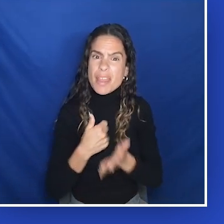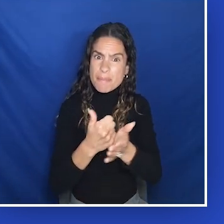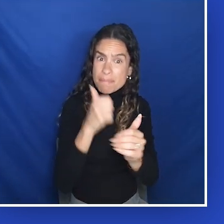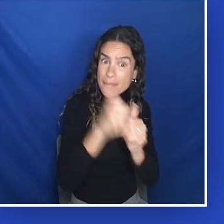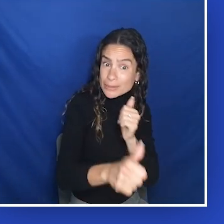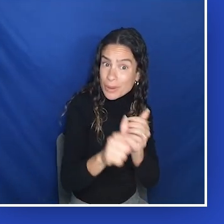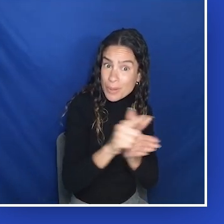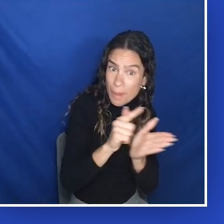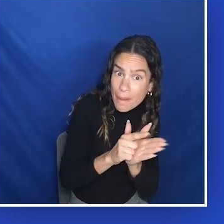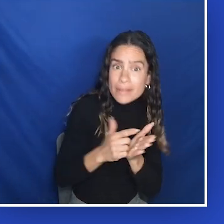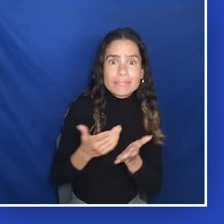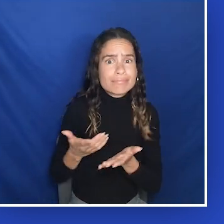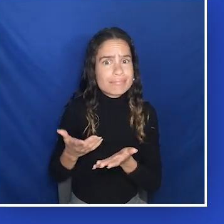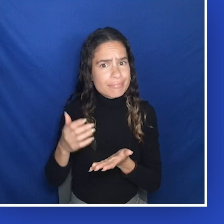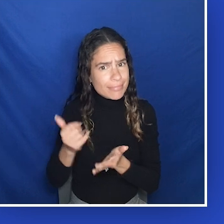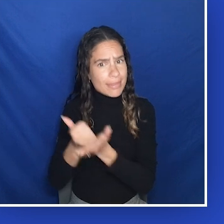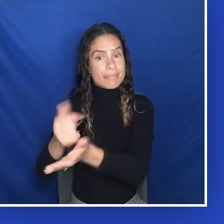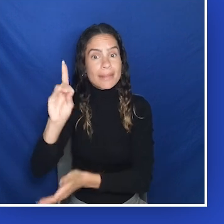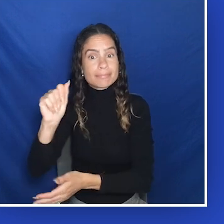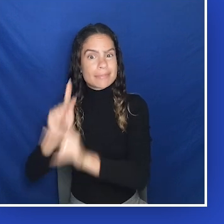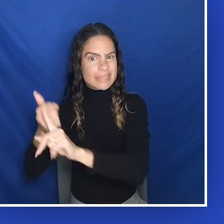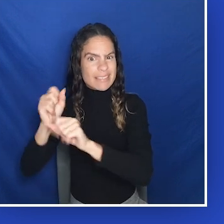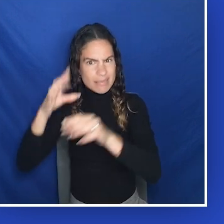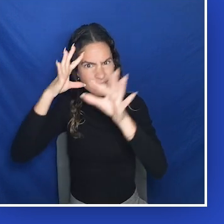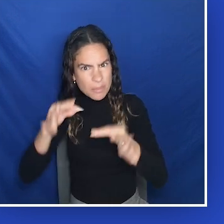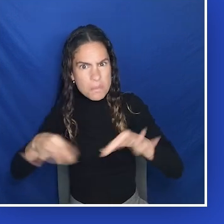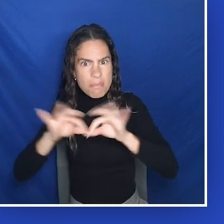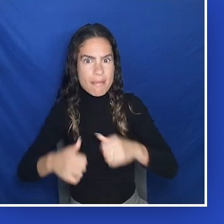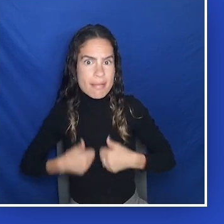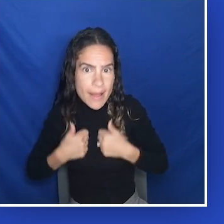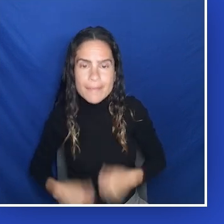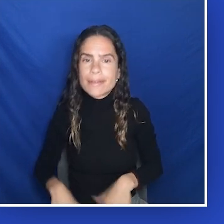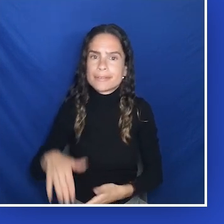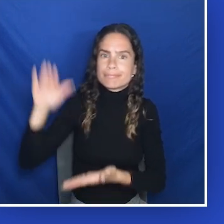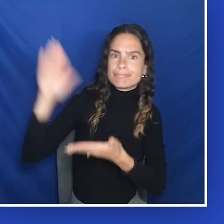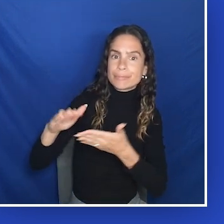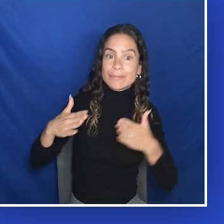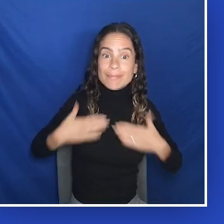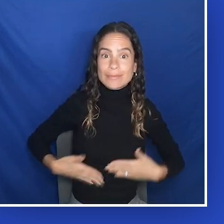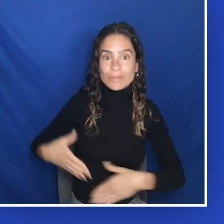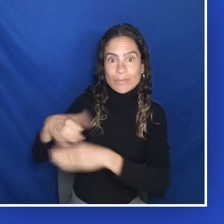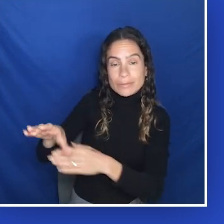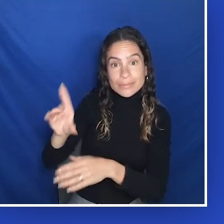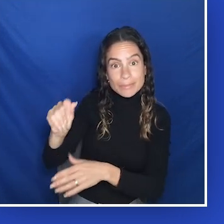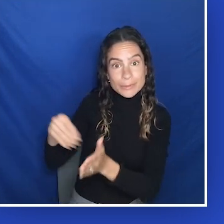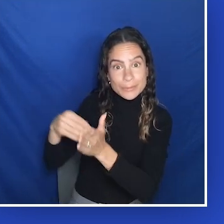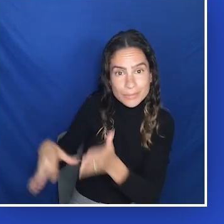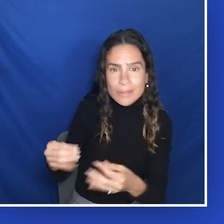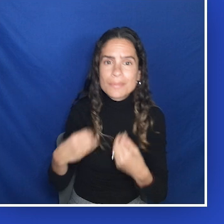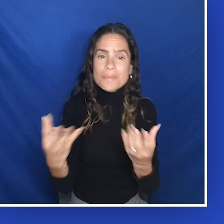We help pass laws that give disabled people more control over important life decisions, prevent the use of physical force on students